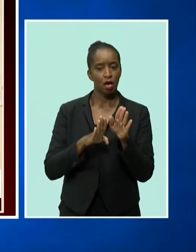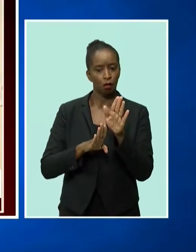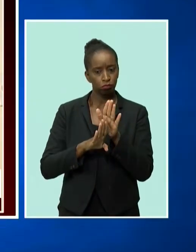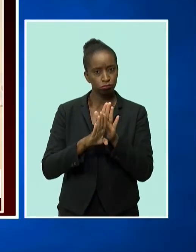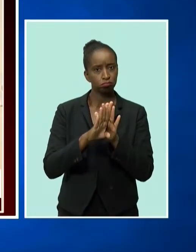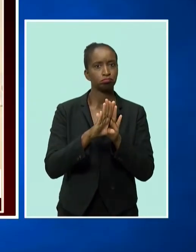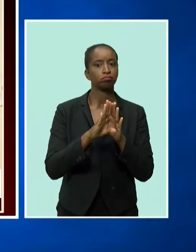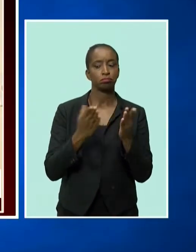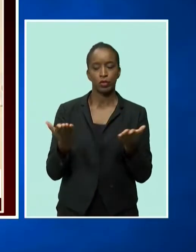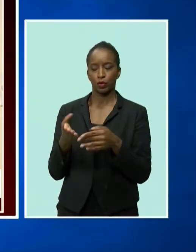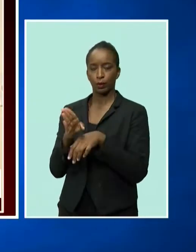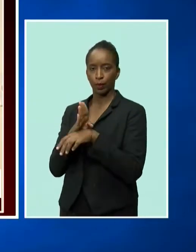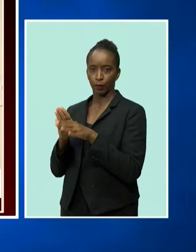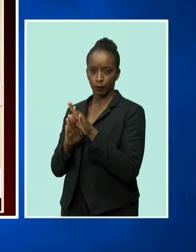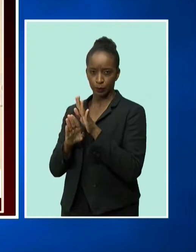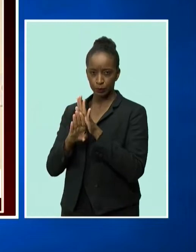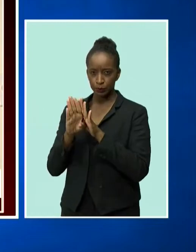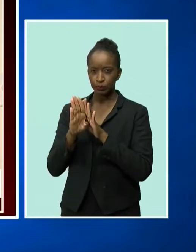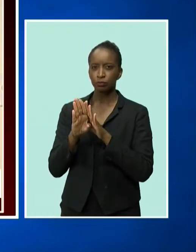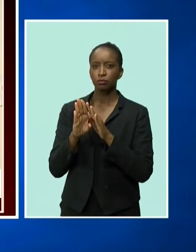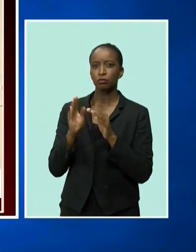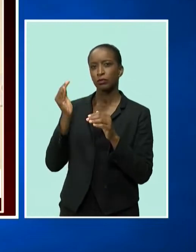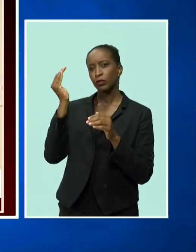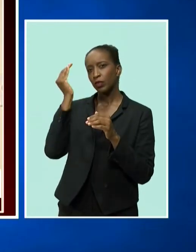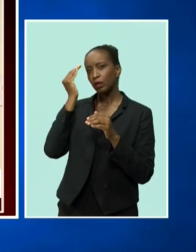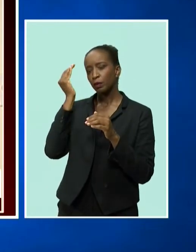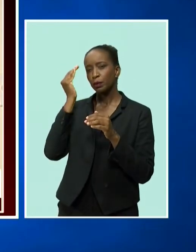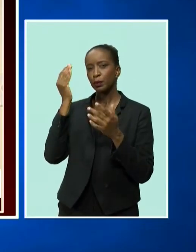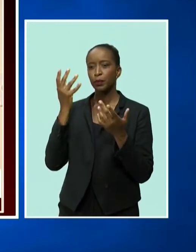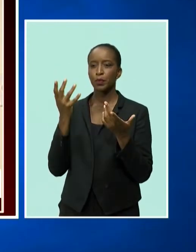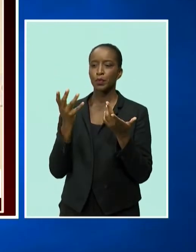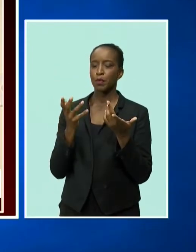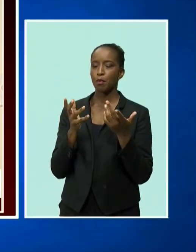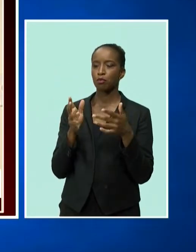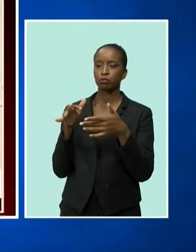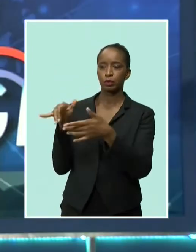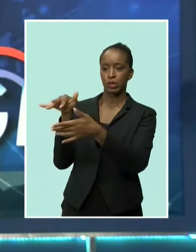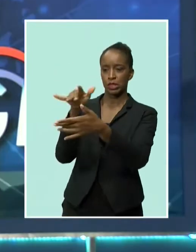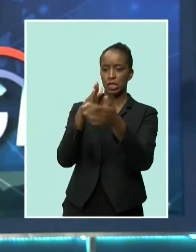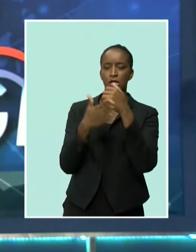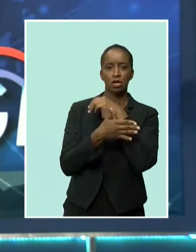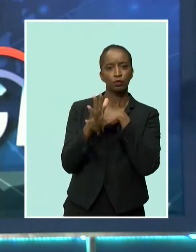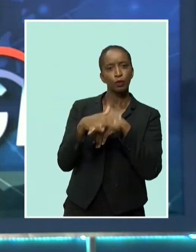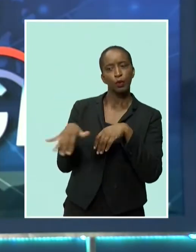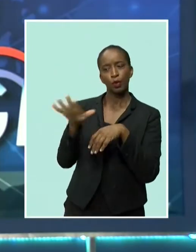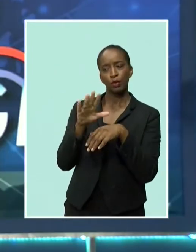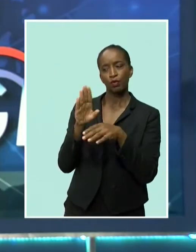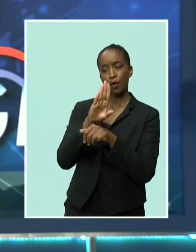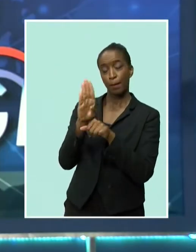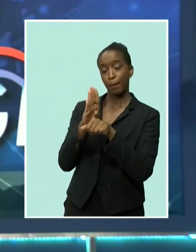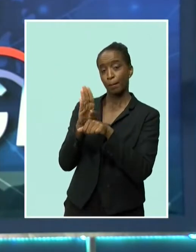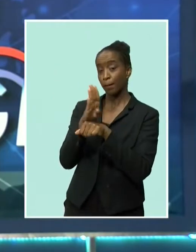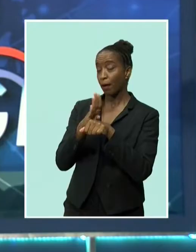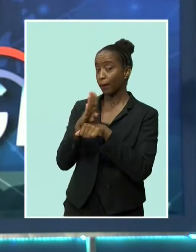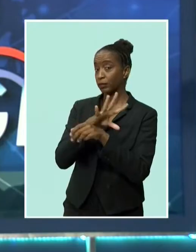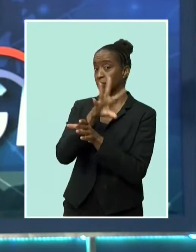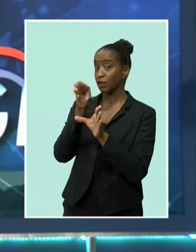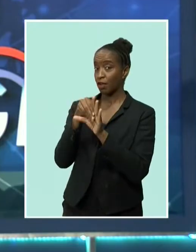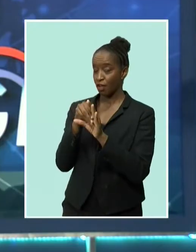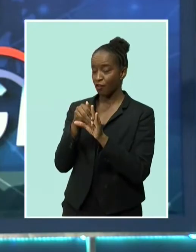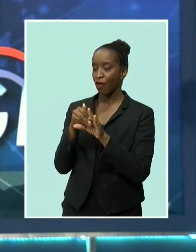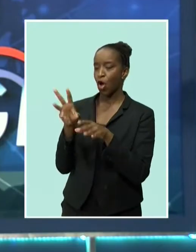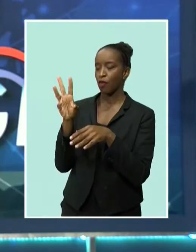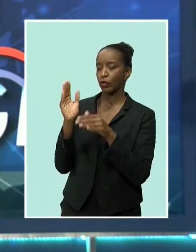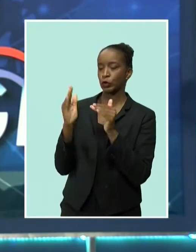Barbados is ranked in the top 6 for captive insurance domiciles in the world. Also on last night's program was Kevin